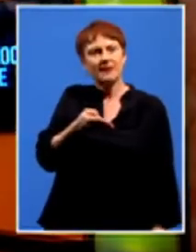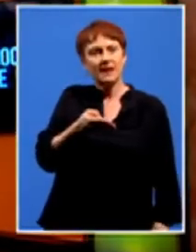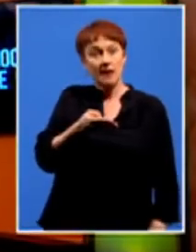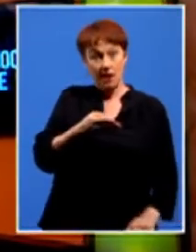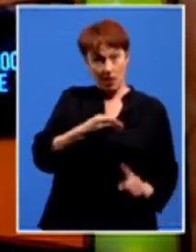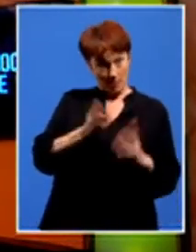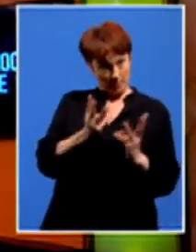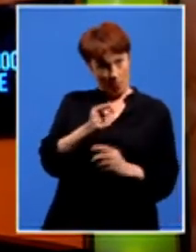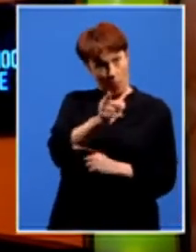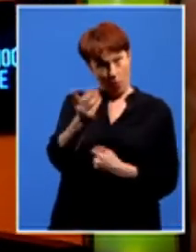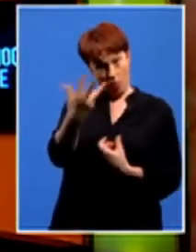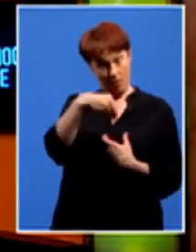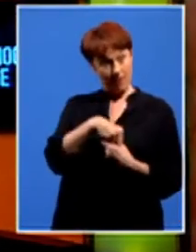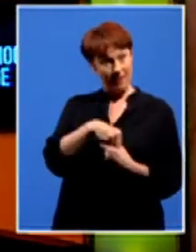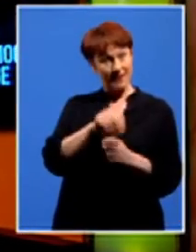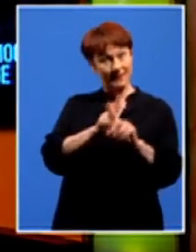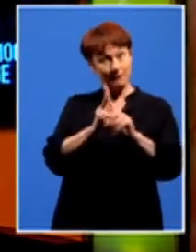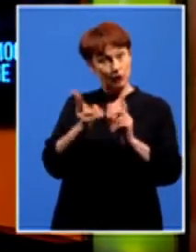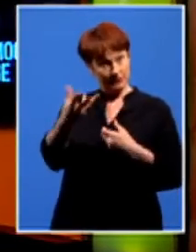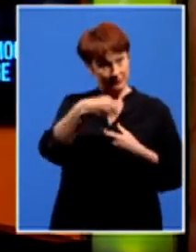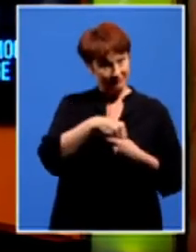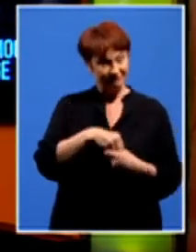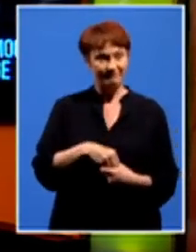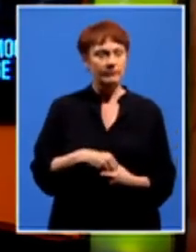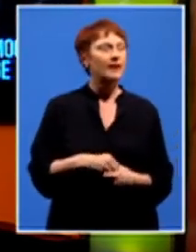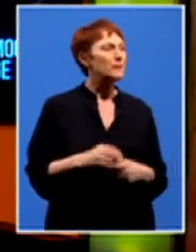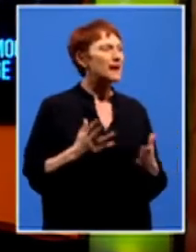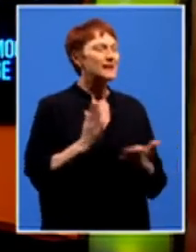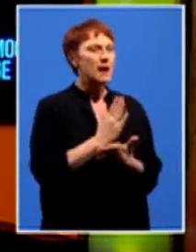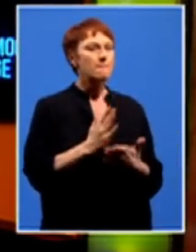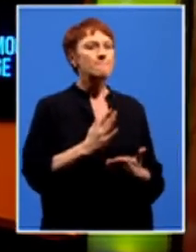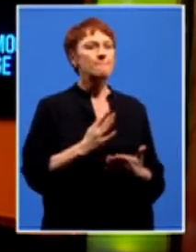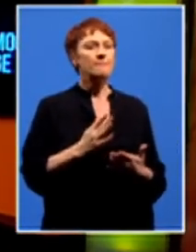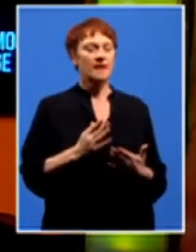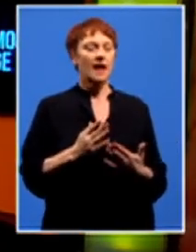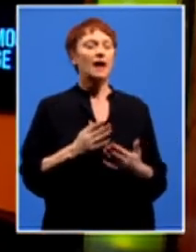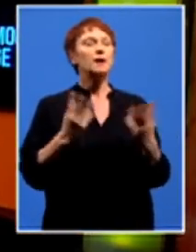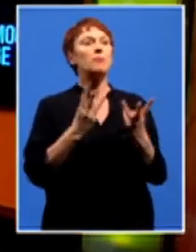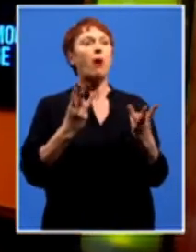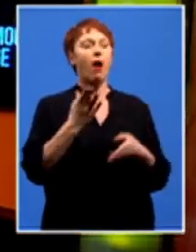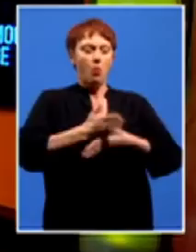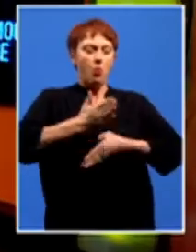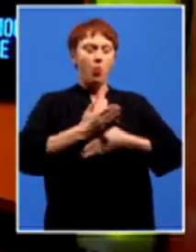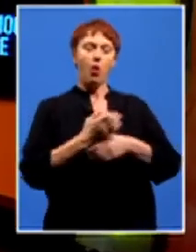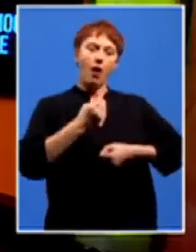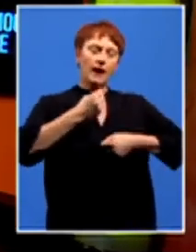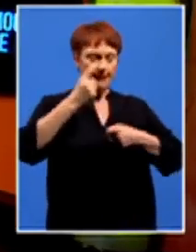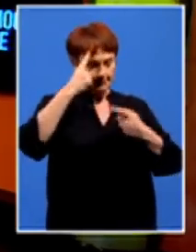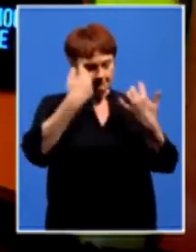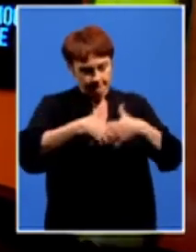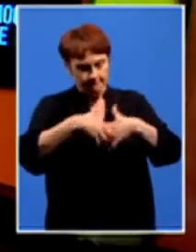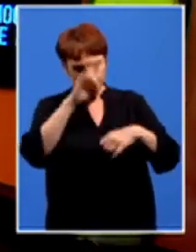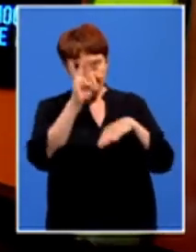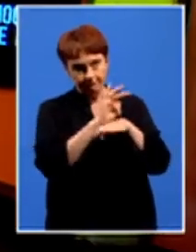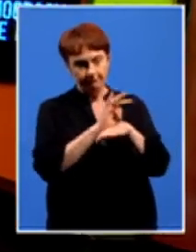right messaging, but sometimes you're lucky because the people behind them they still look the same. They still look the same, and even if I look at something